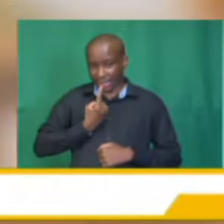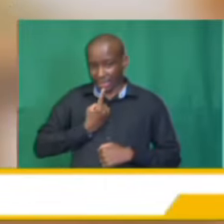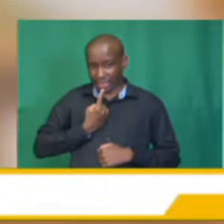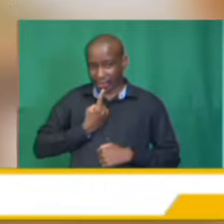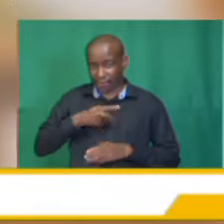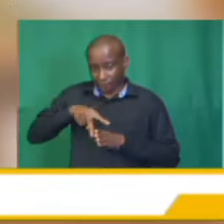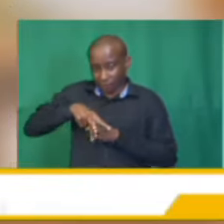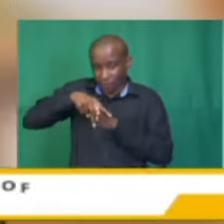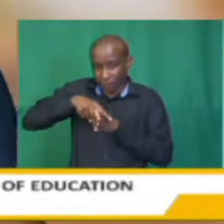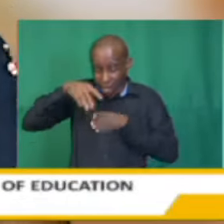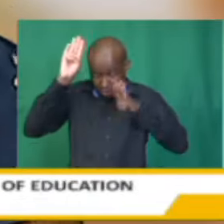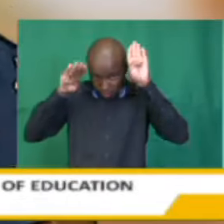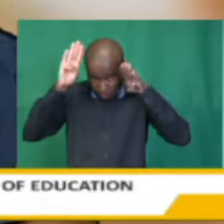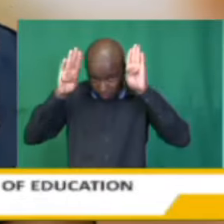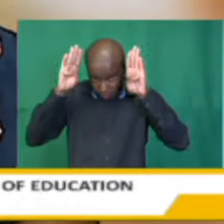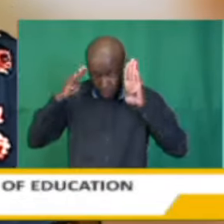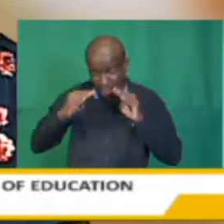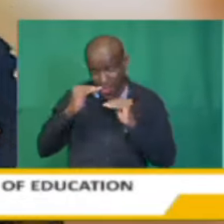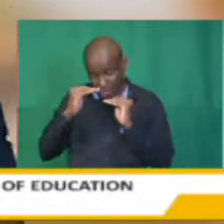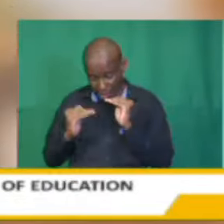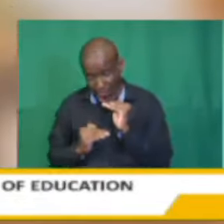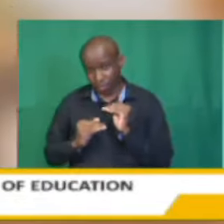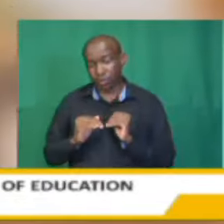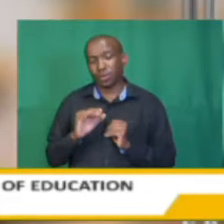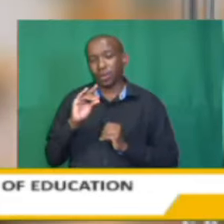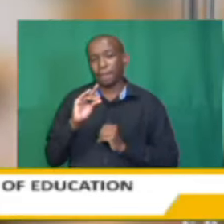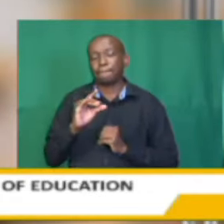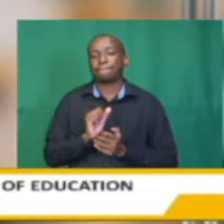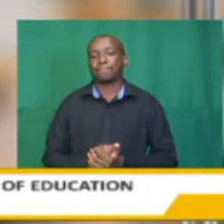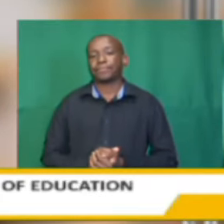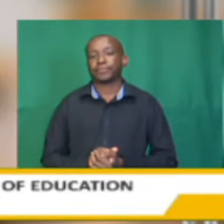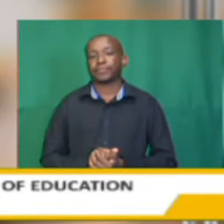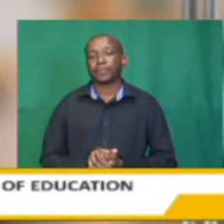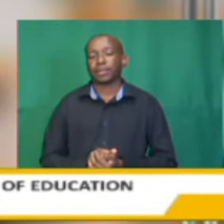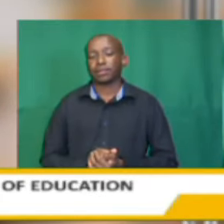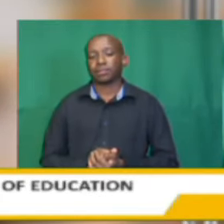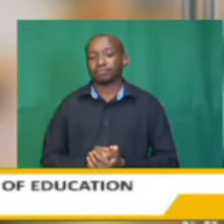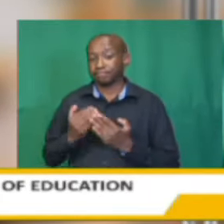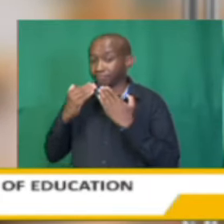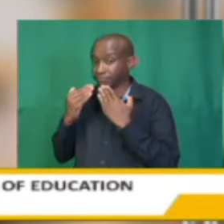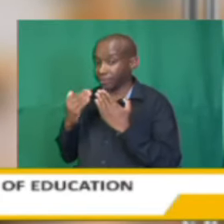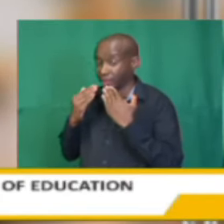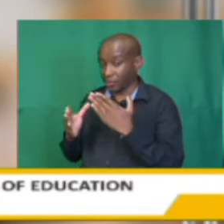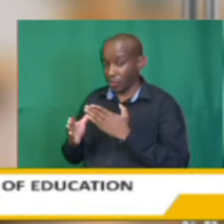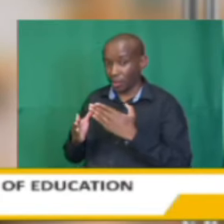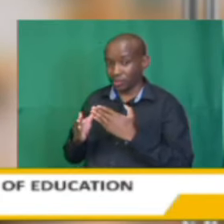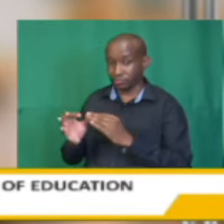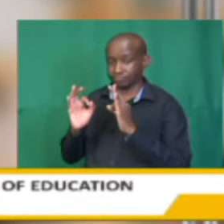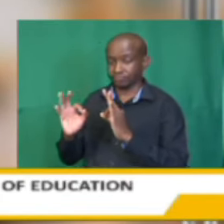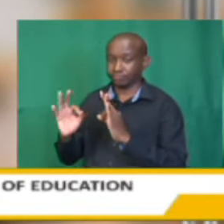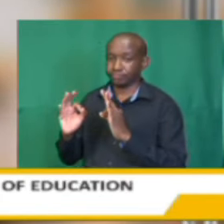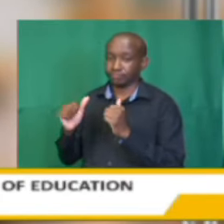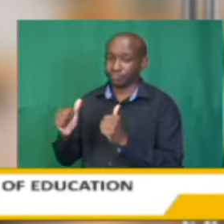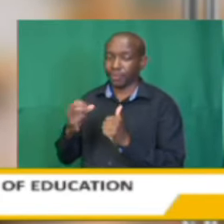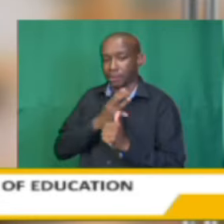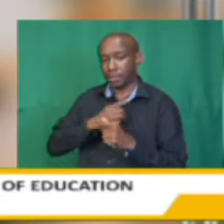humble animal as a donkey. Okay, thank you very much, ma'am, for giving us the answer to that question. Please carry